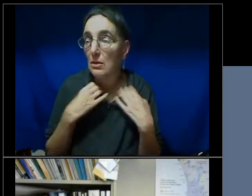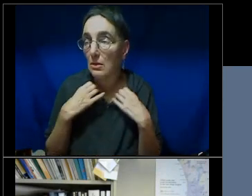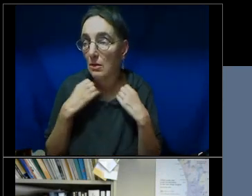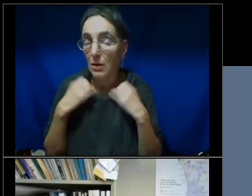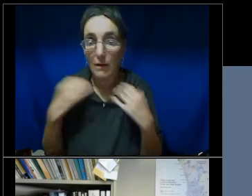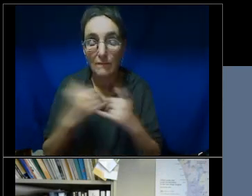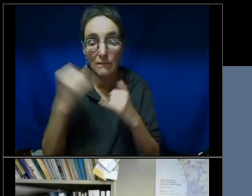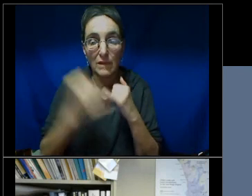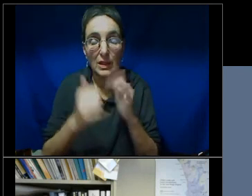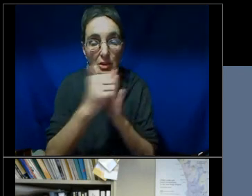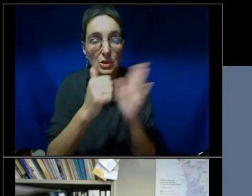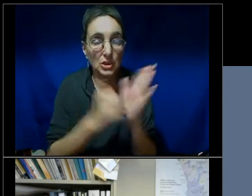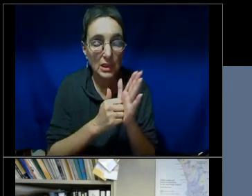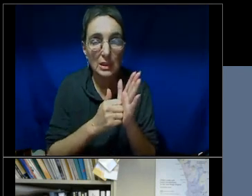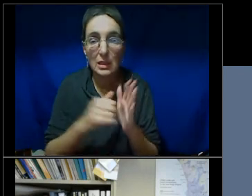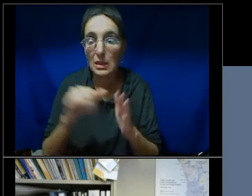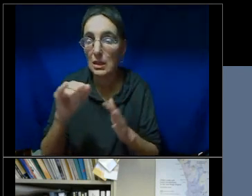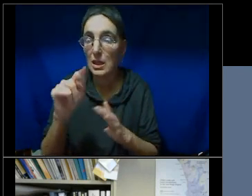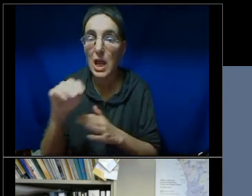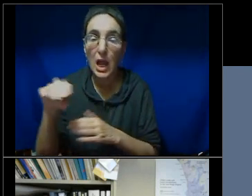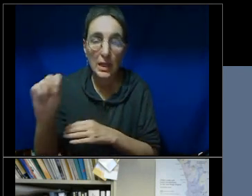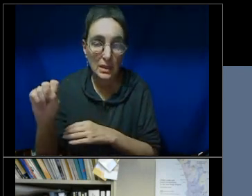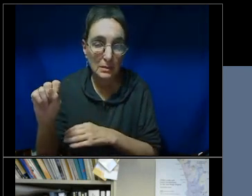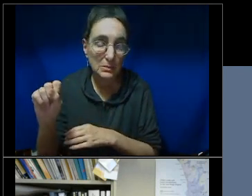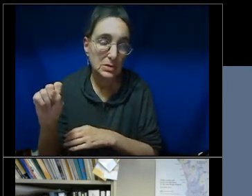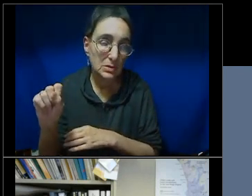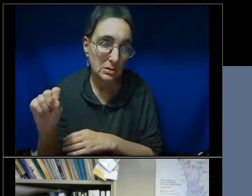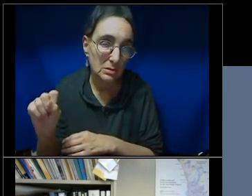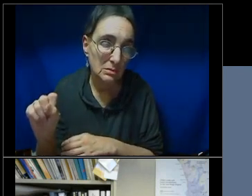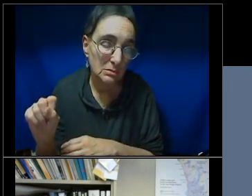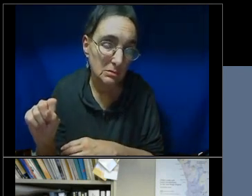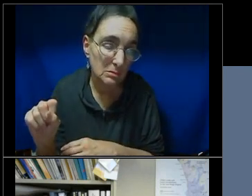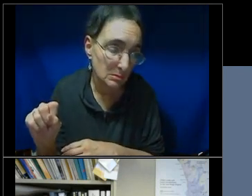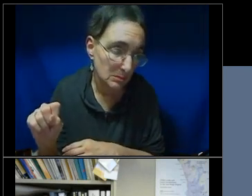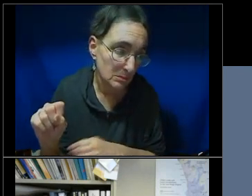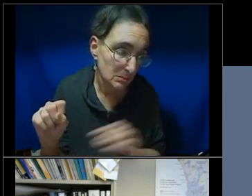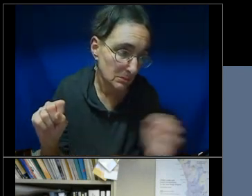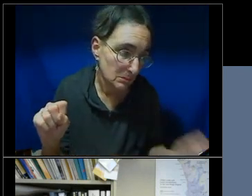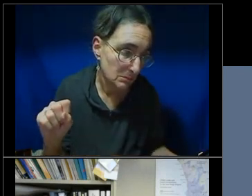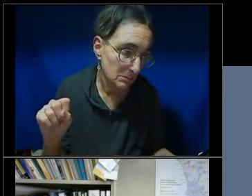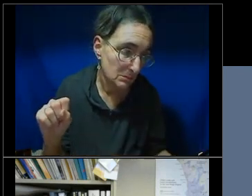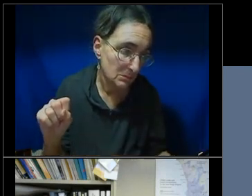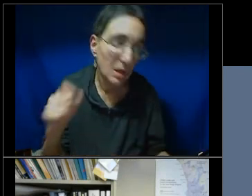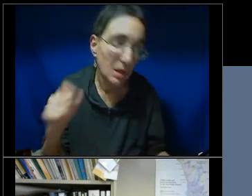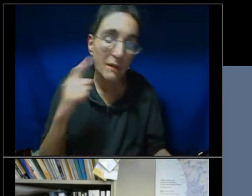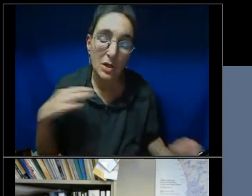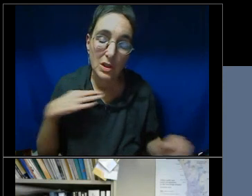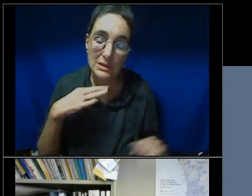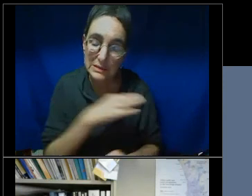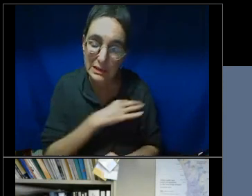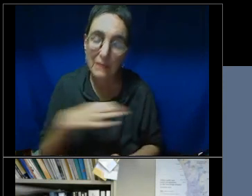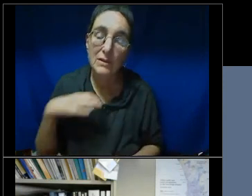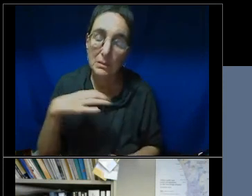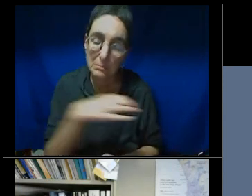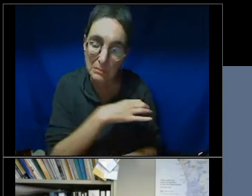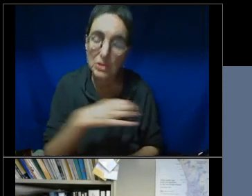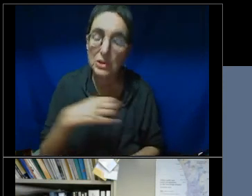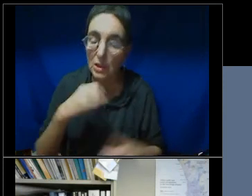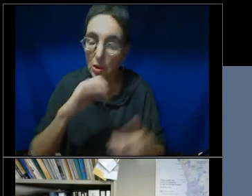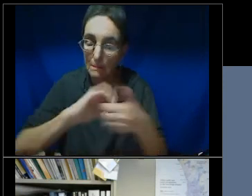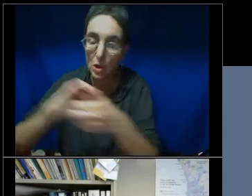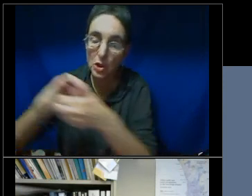for the day, I really, on behalf of our staff and the commission and our interagency partners,